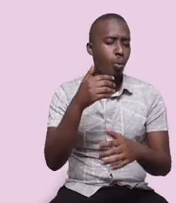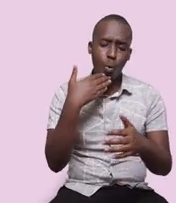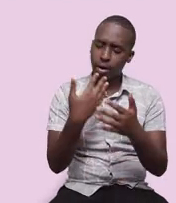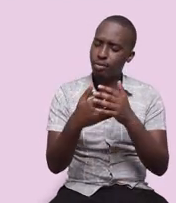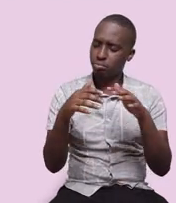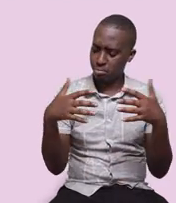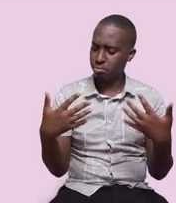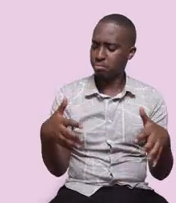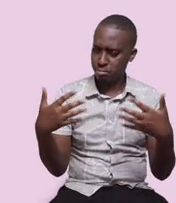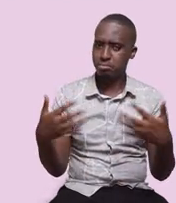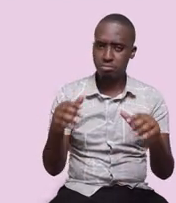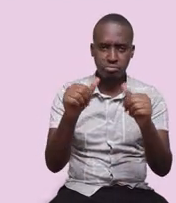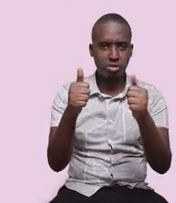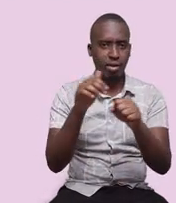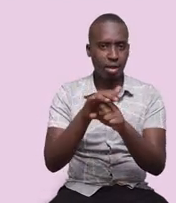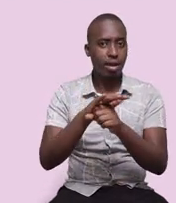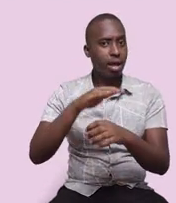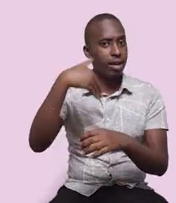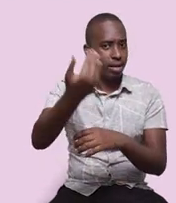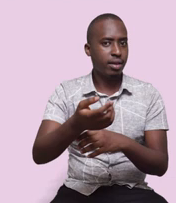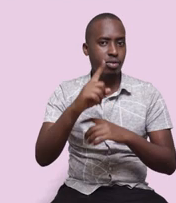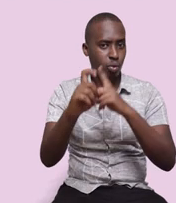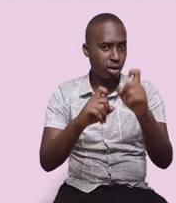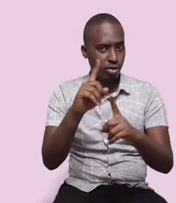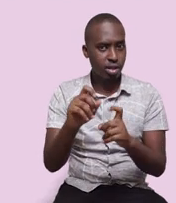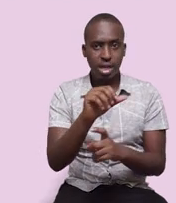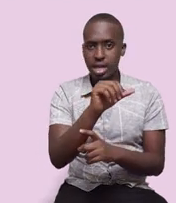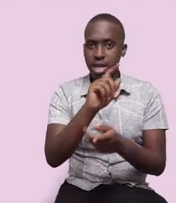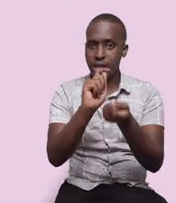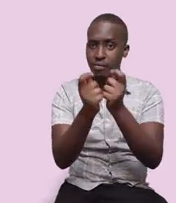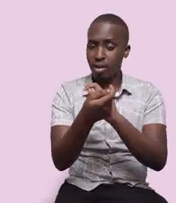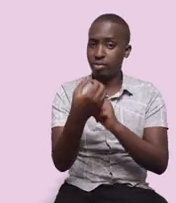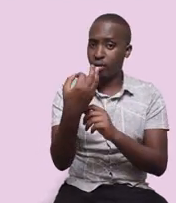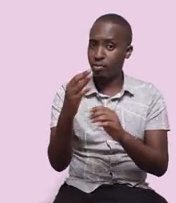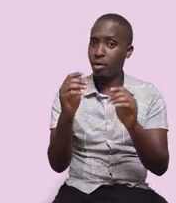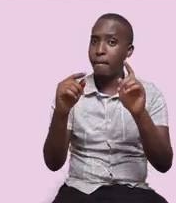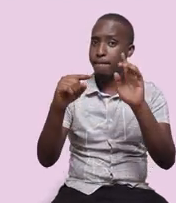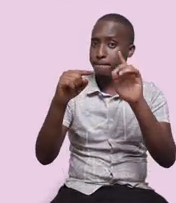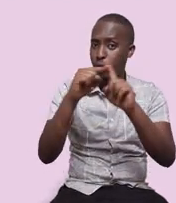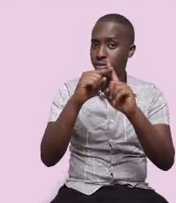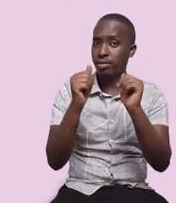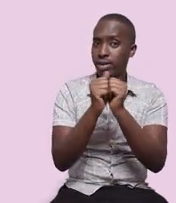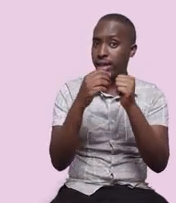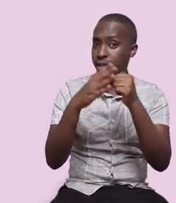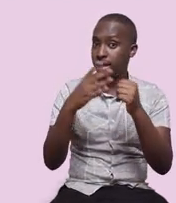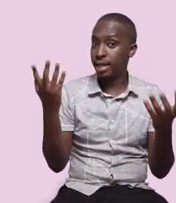Wonderful. Next question. The inverse of positive 19 is?